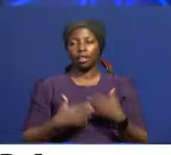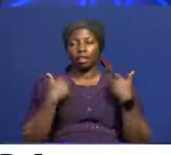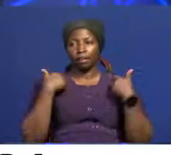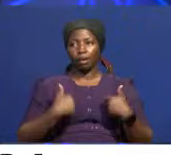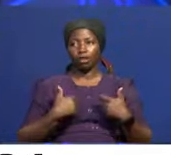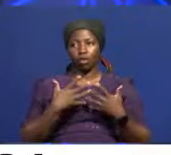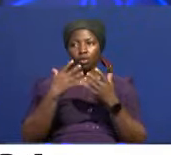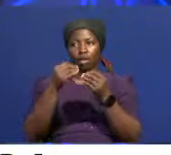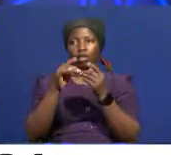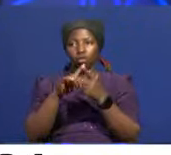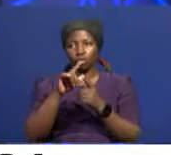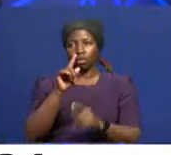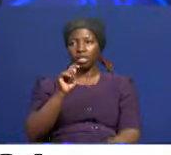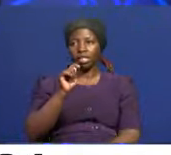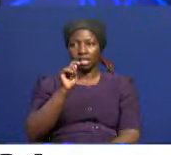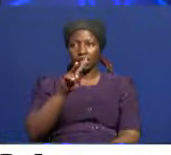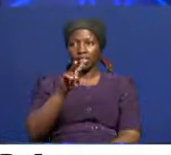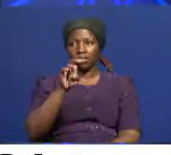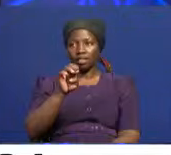a TVET